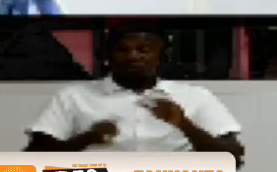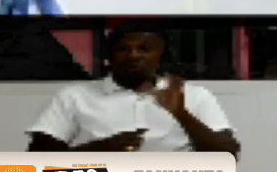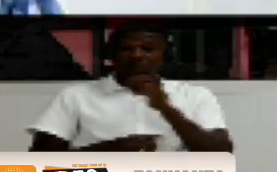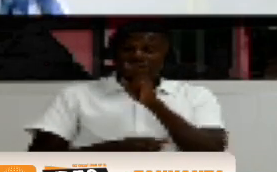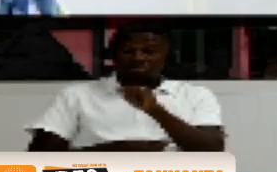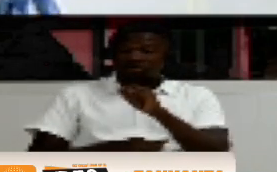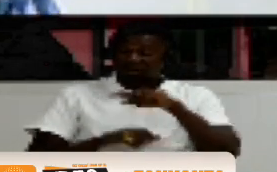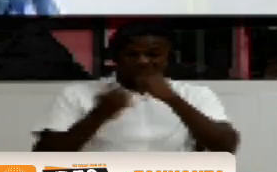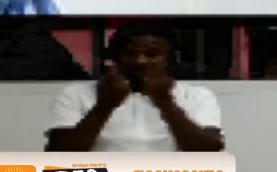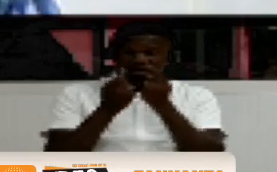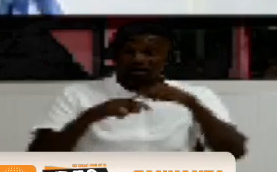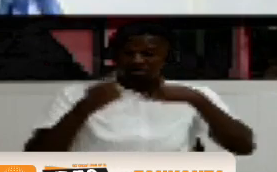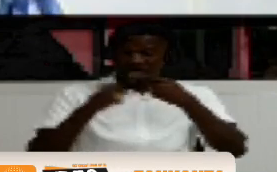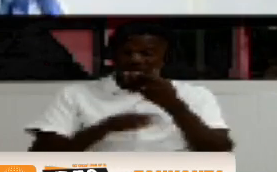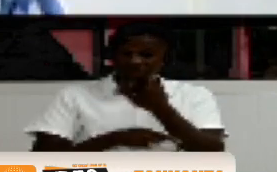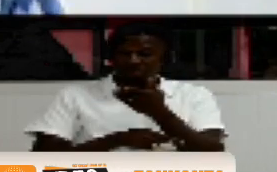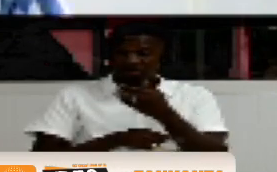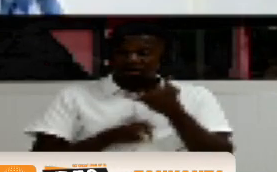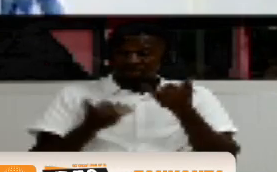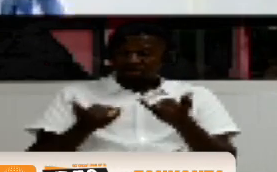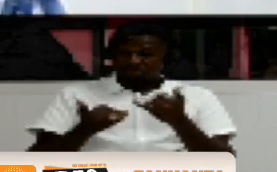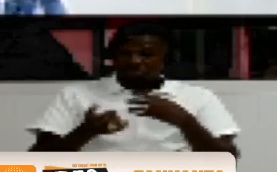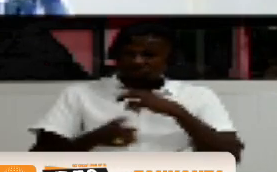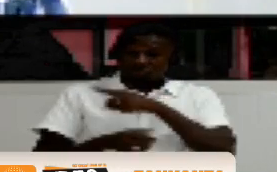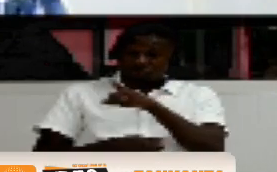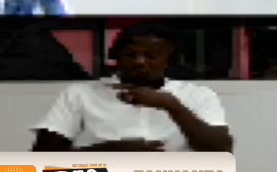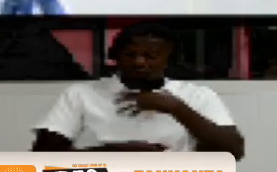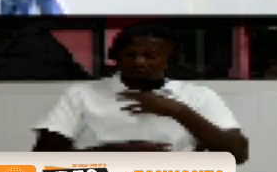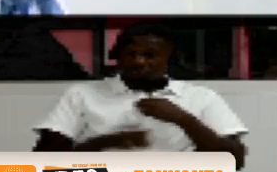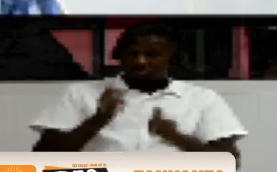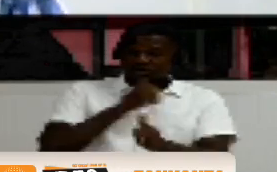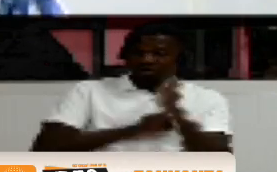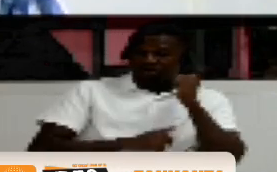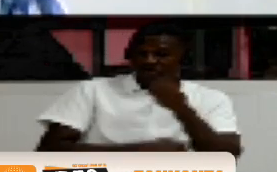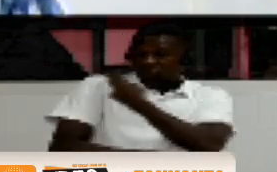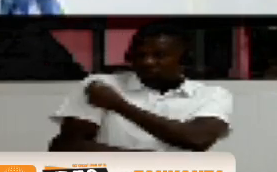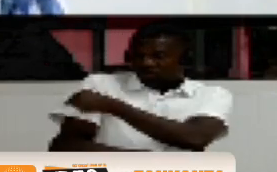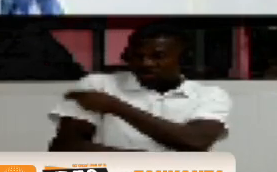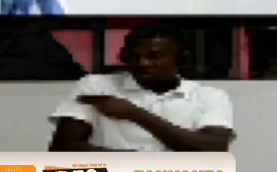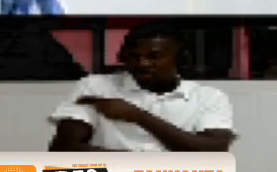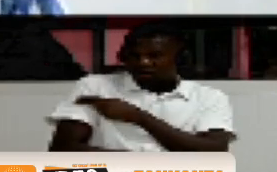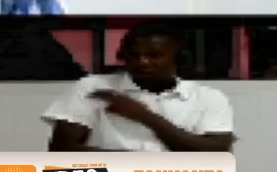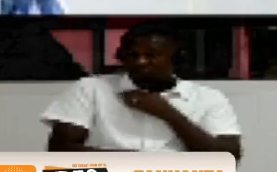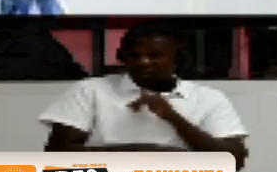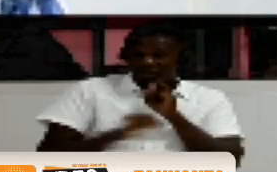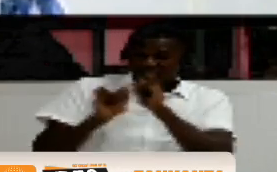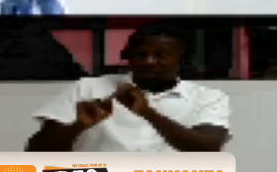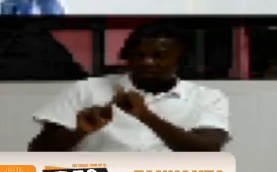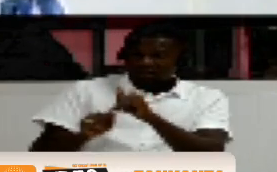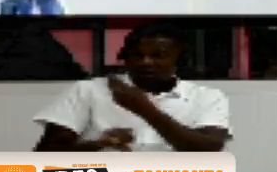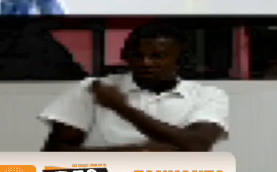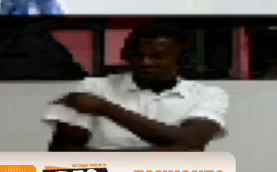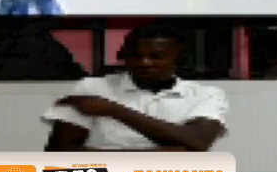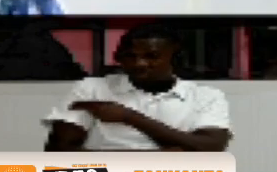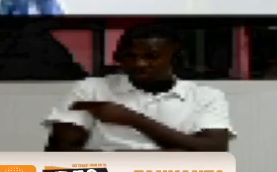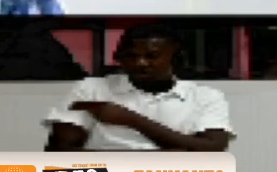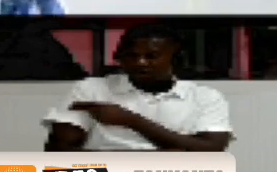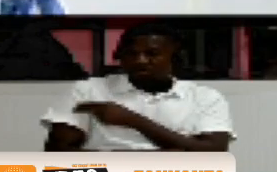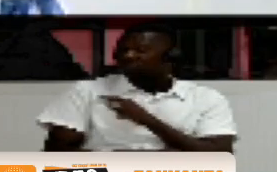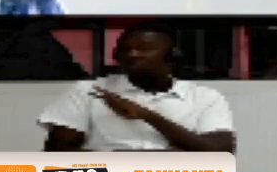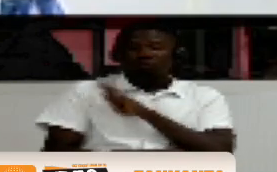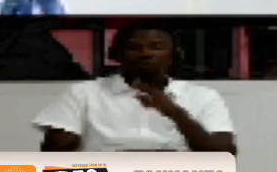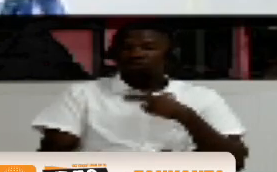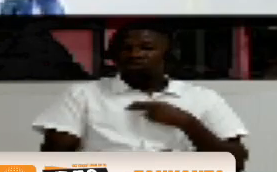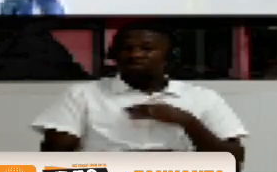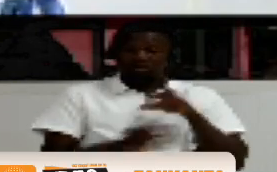anything about it now. You want us to get back to the hospital and be readmitted. I will prefer